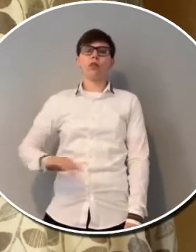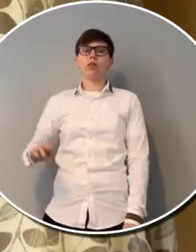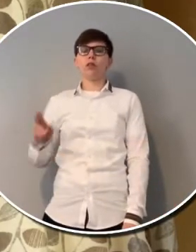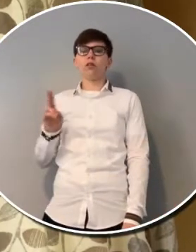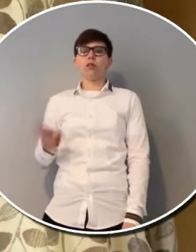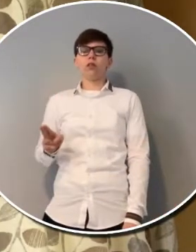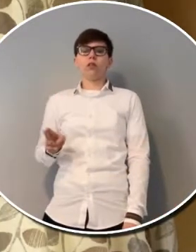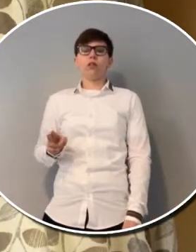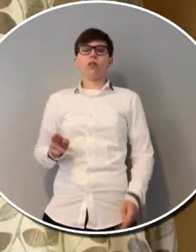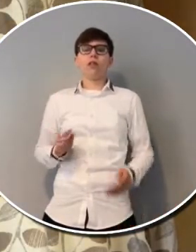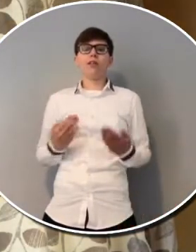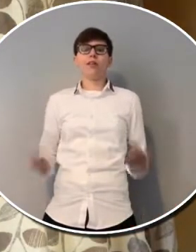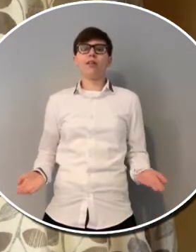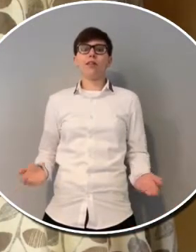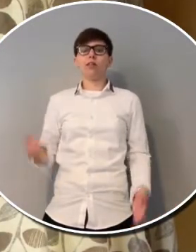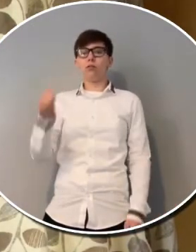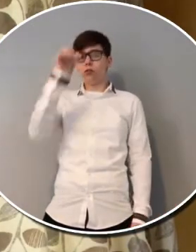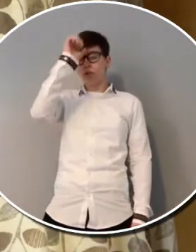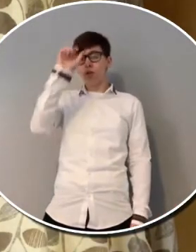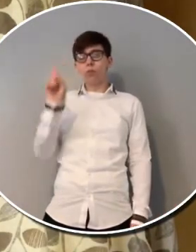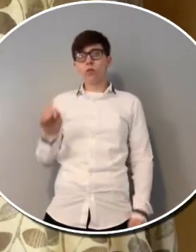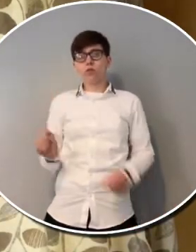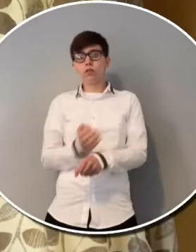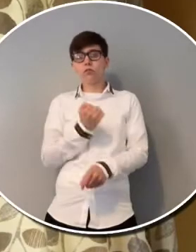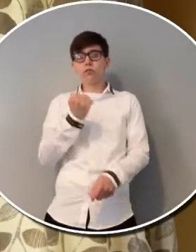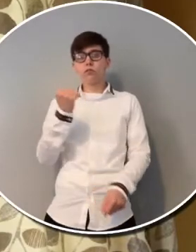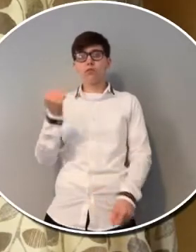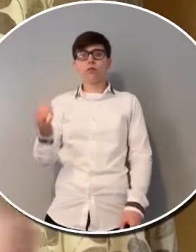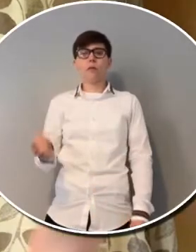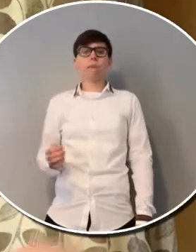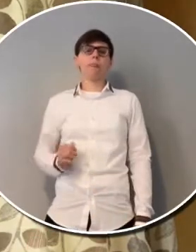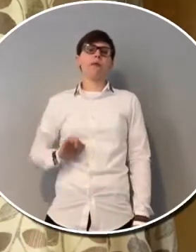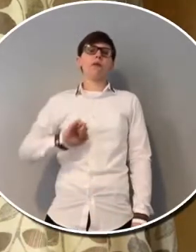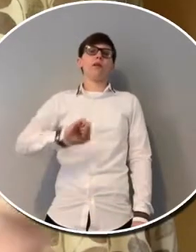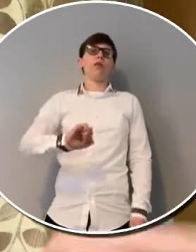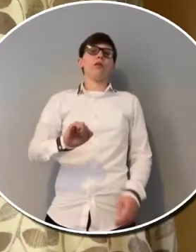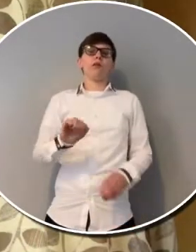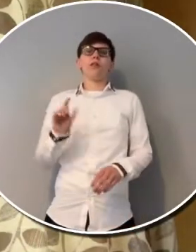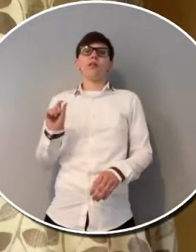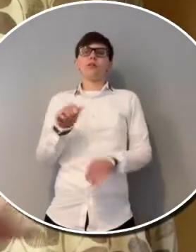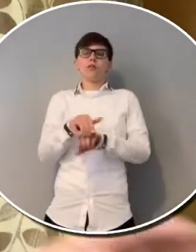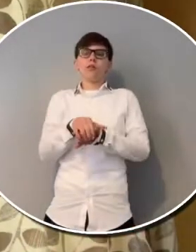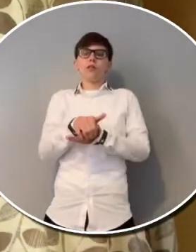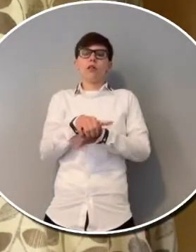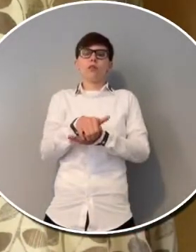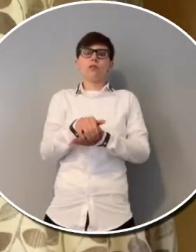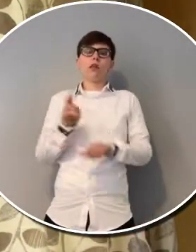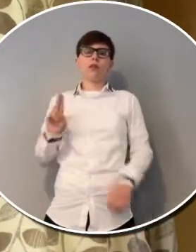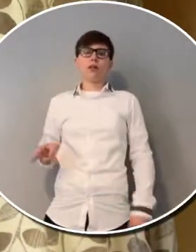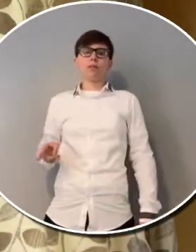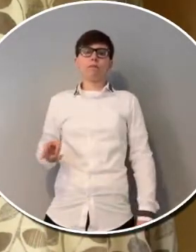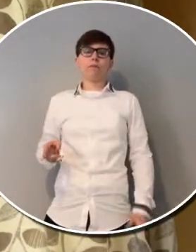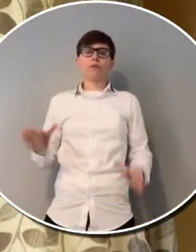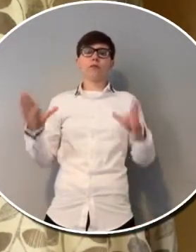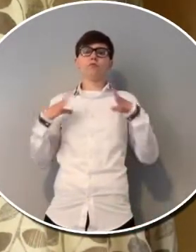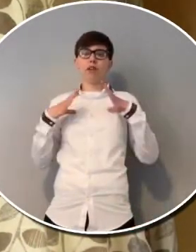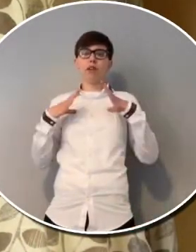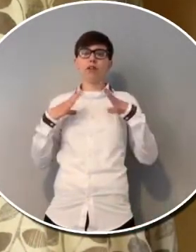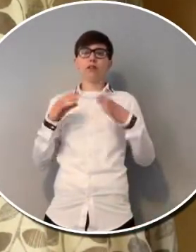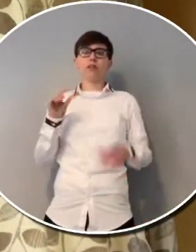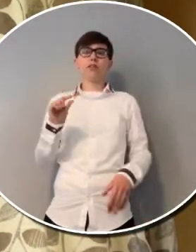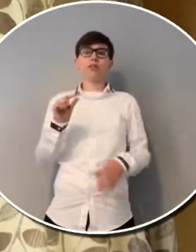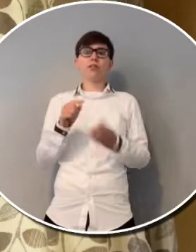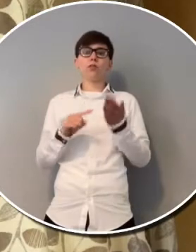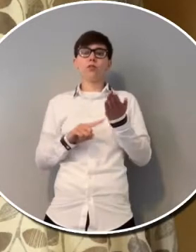Tiny Tim. I put him in the bathtub to see if he could swim. He drank up all